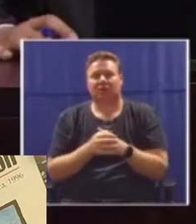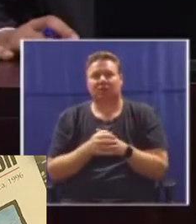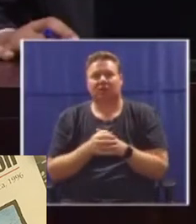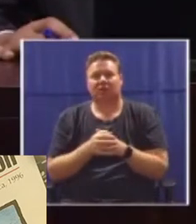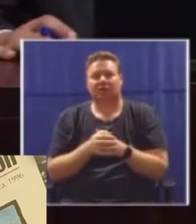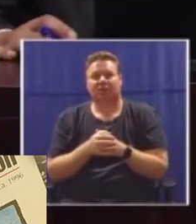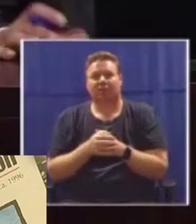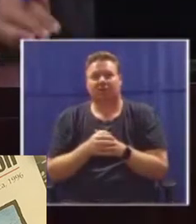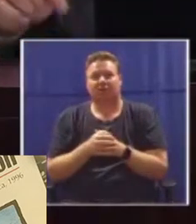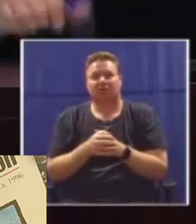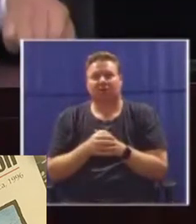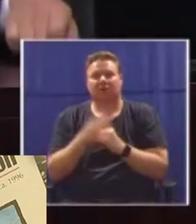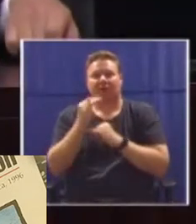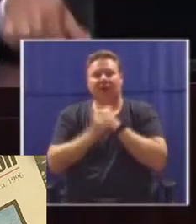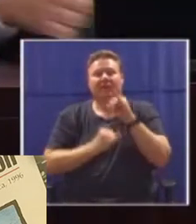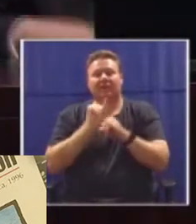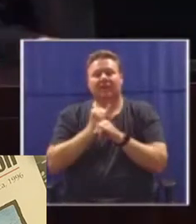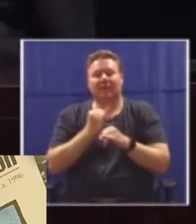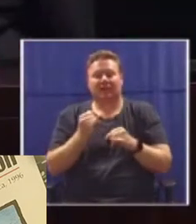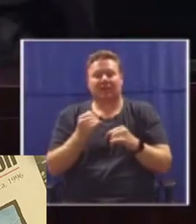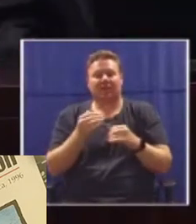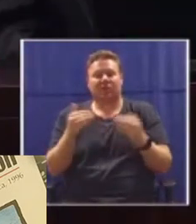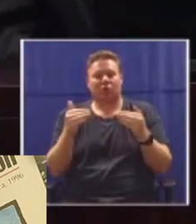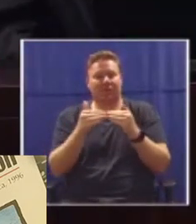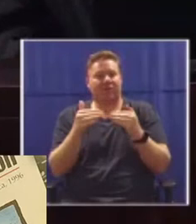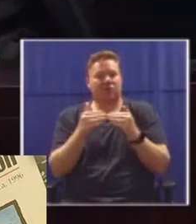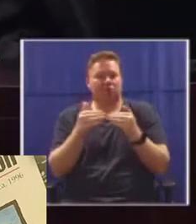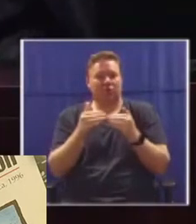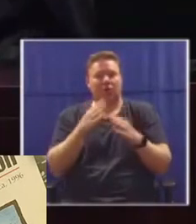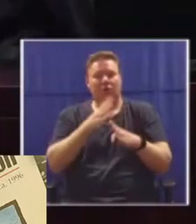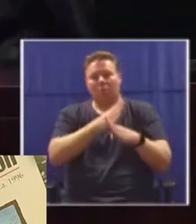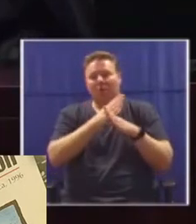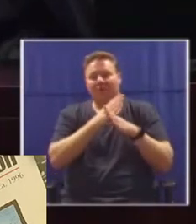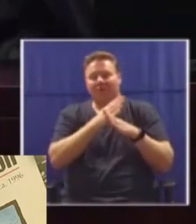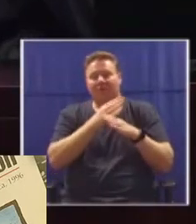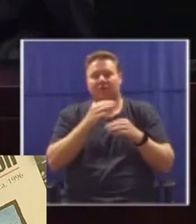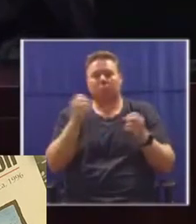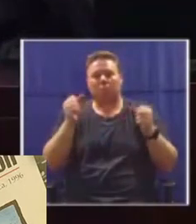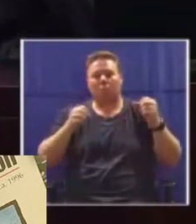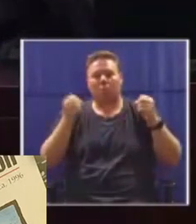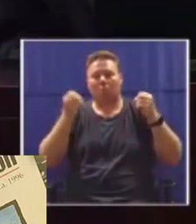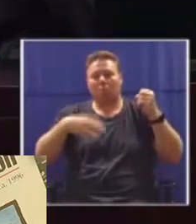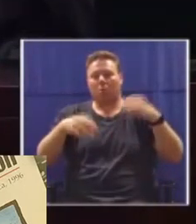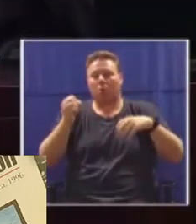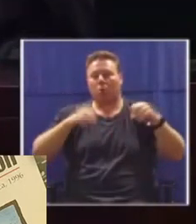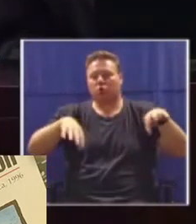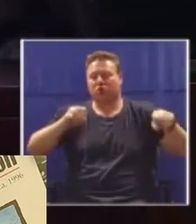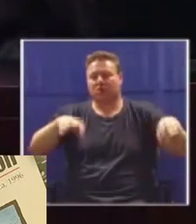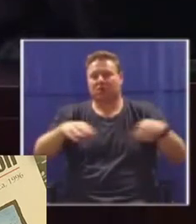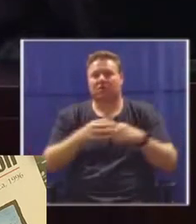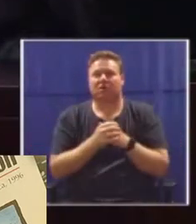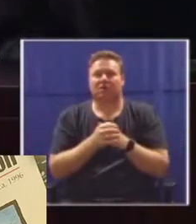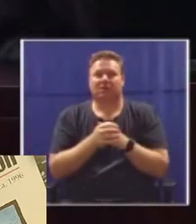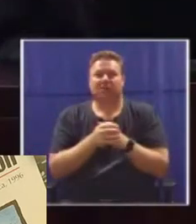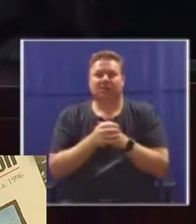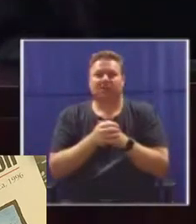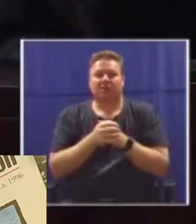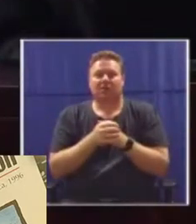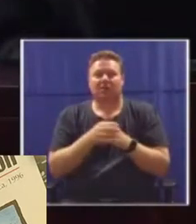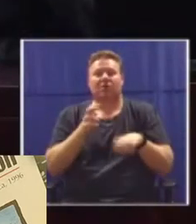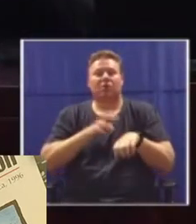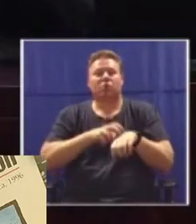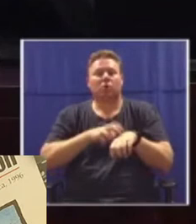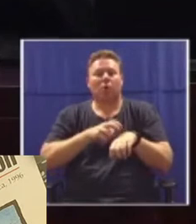far as the International Convention for the Prevention of Pollution from Ships is concerned. The specific requirements from